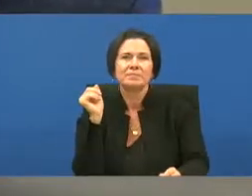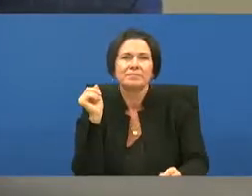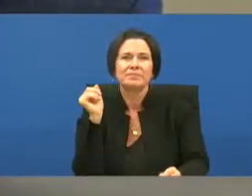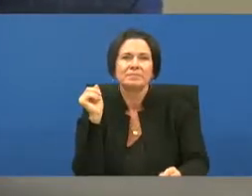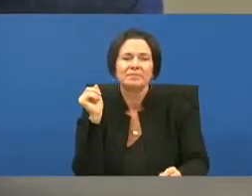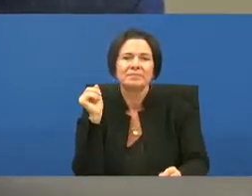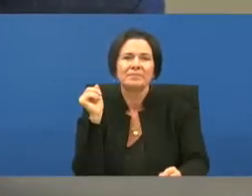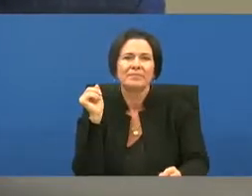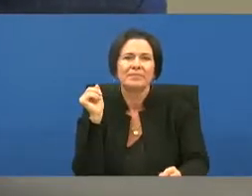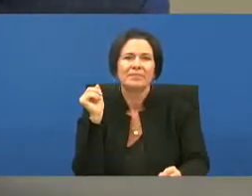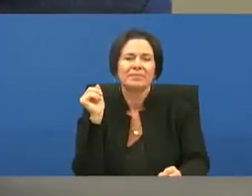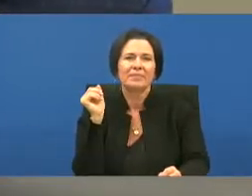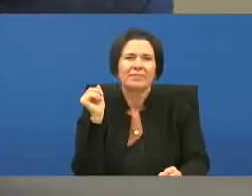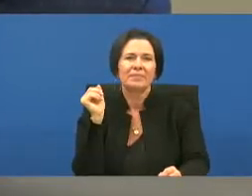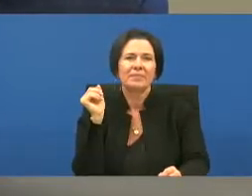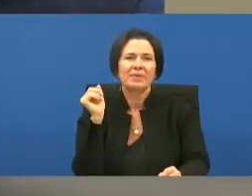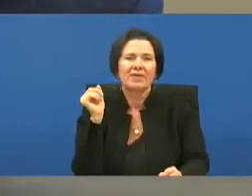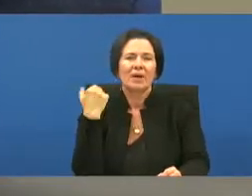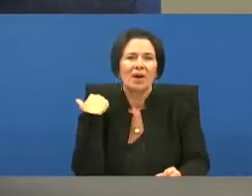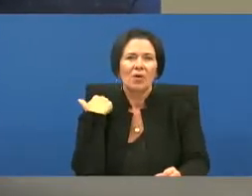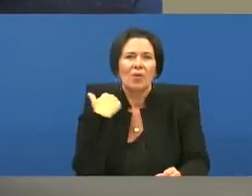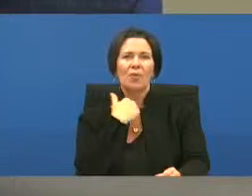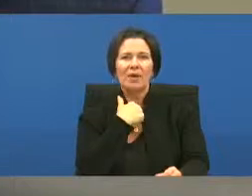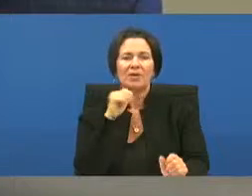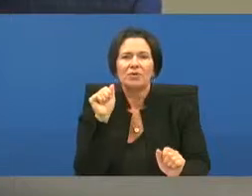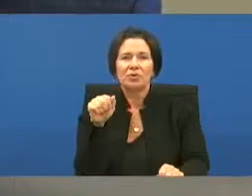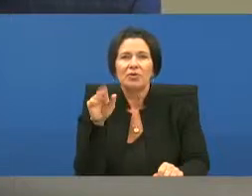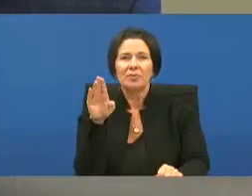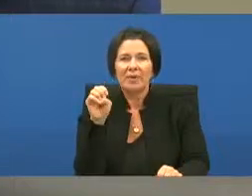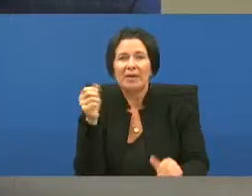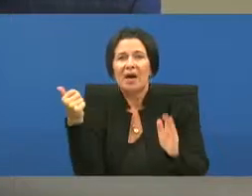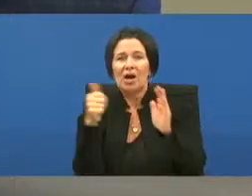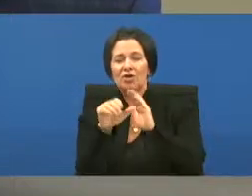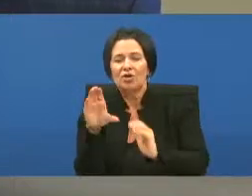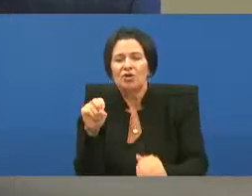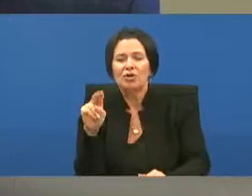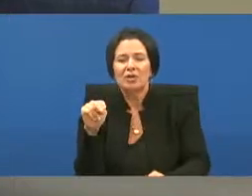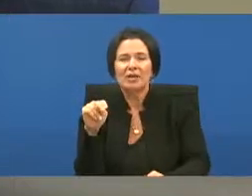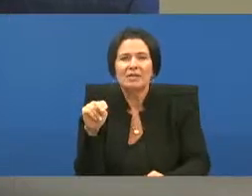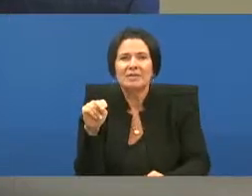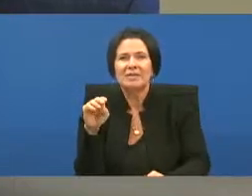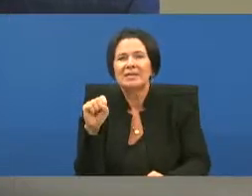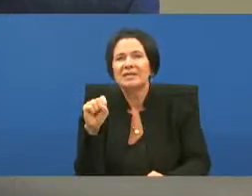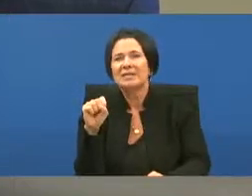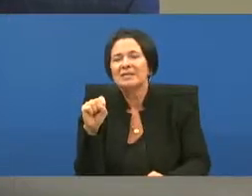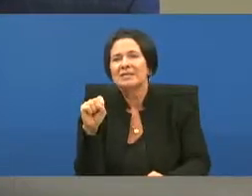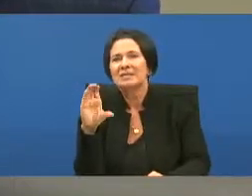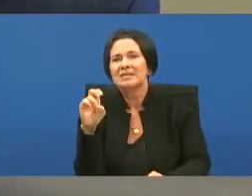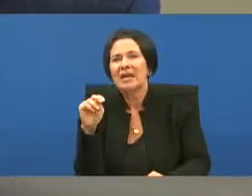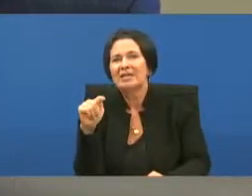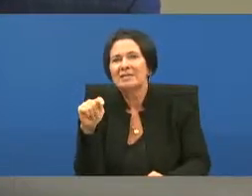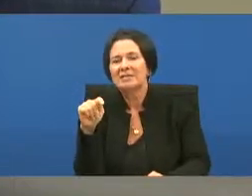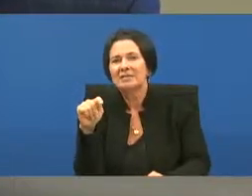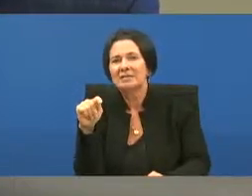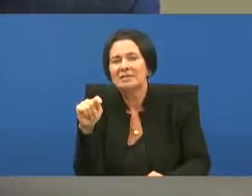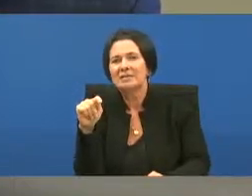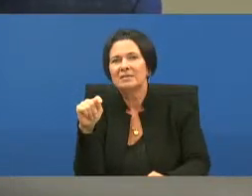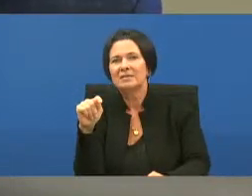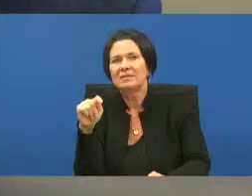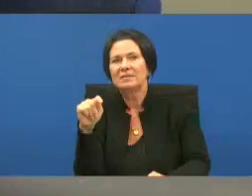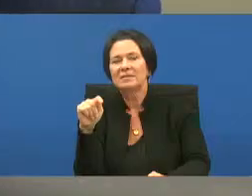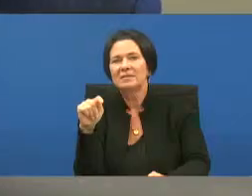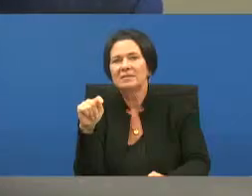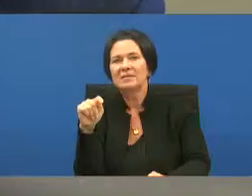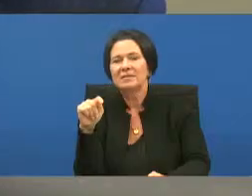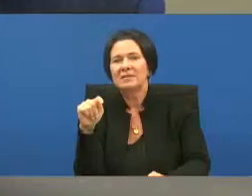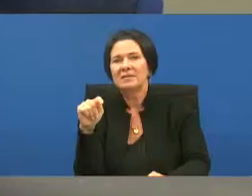that we could potentially be under consent decree to have to get a new jail, juvenile detention, and potentially mental health facility as a